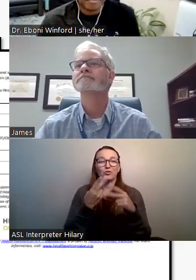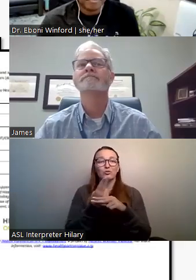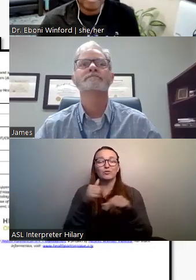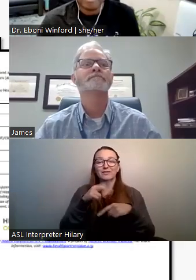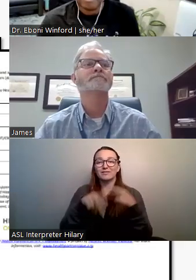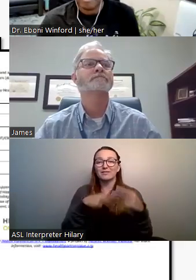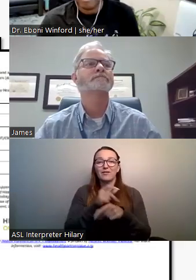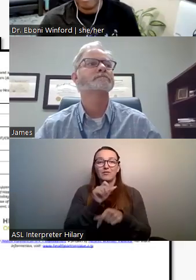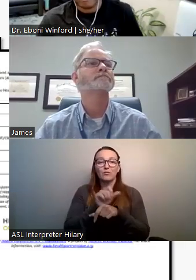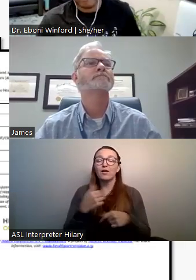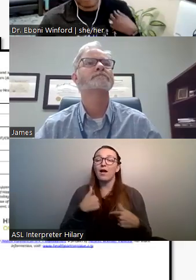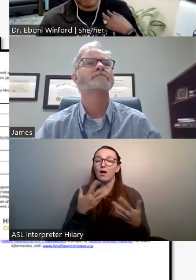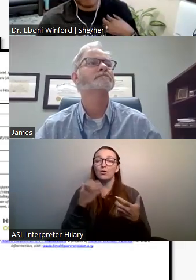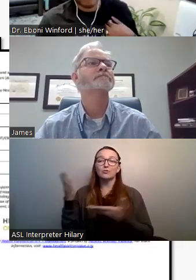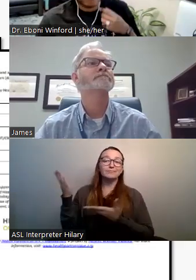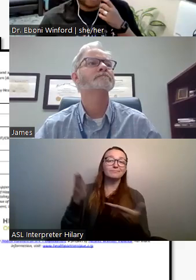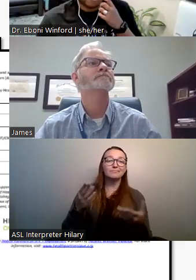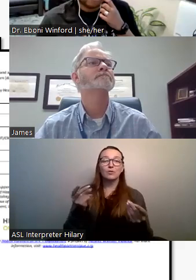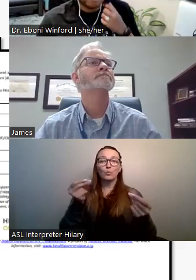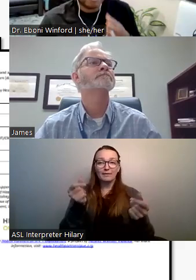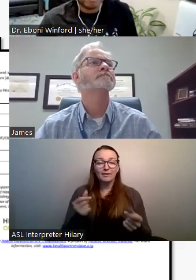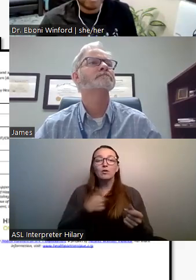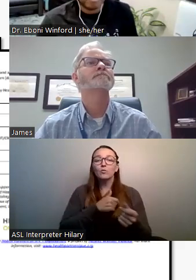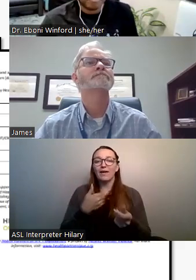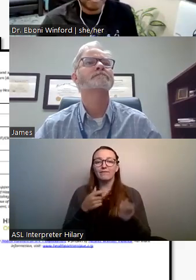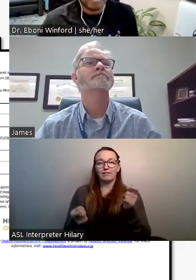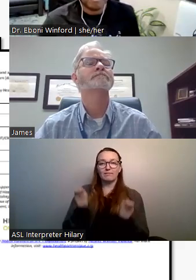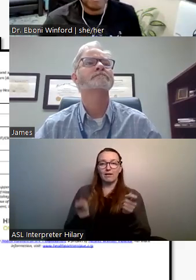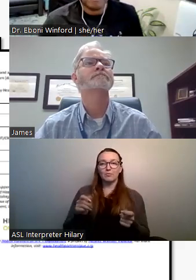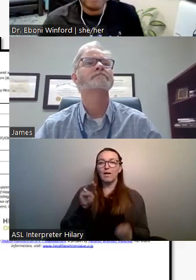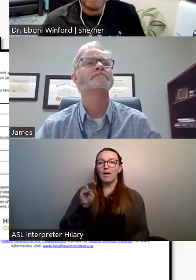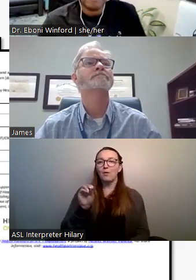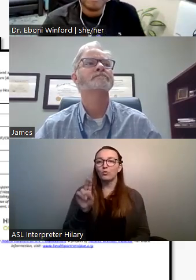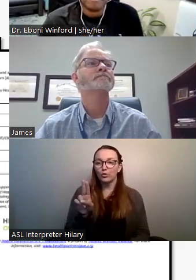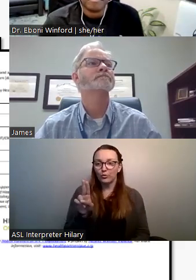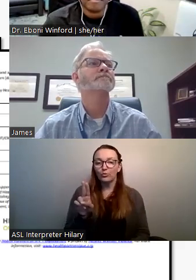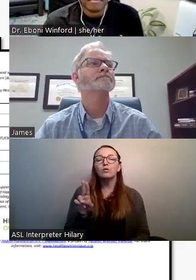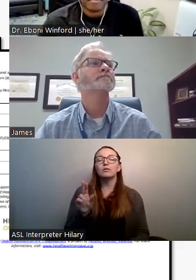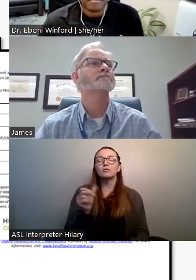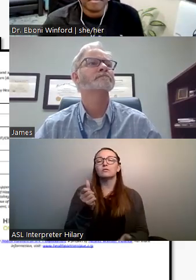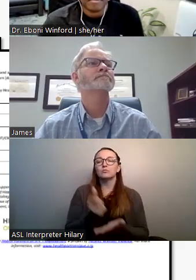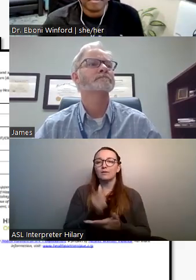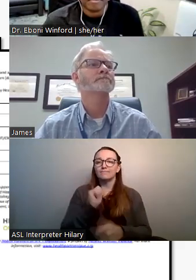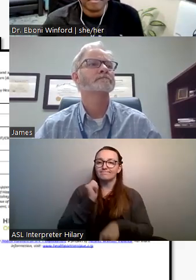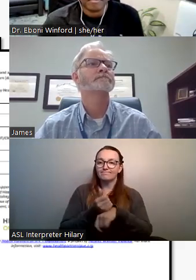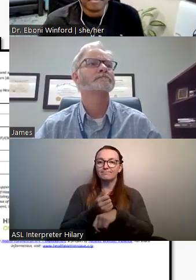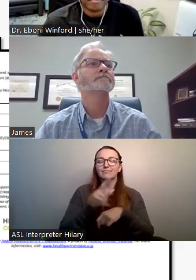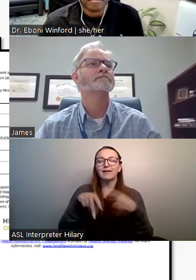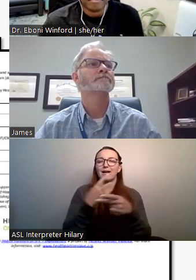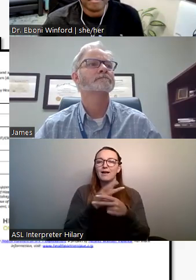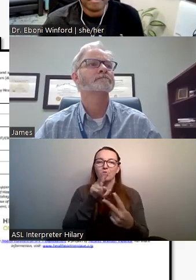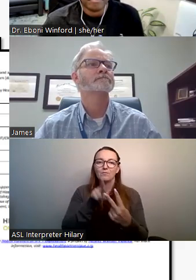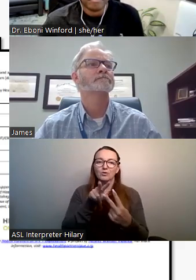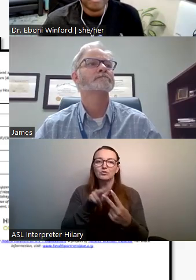lift up quickly, we have a adaptable MOU to establish this kind of a partnership between a